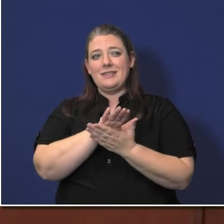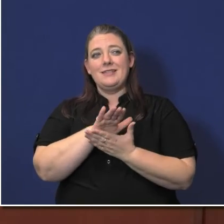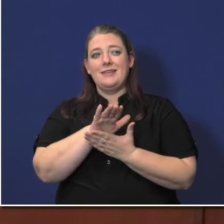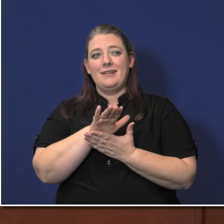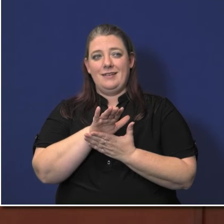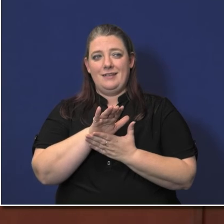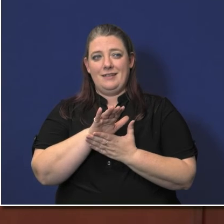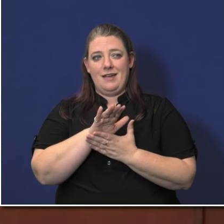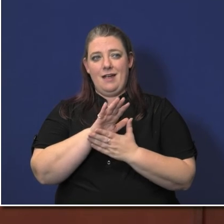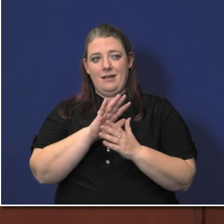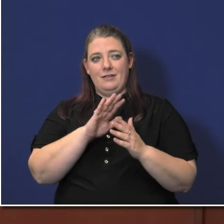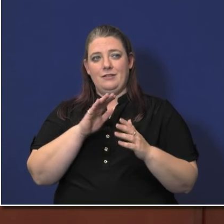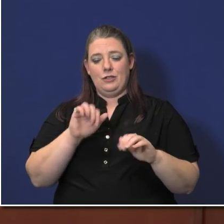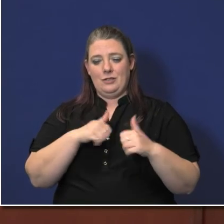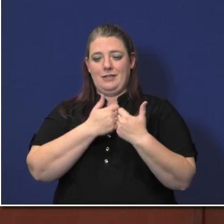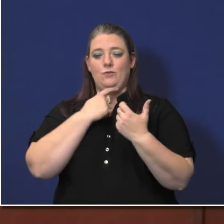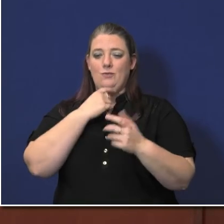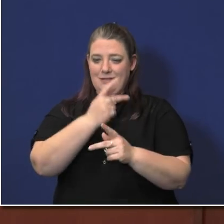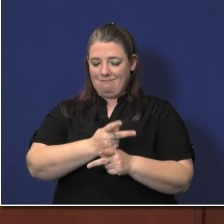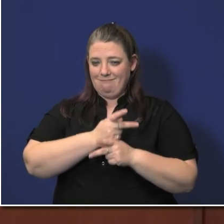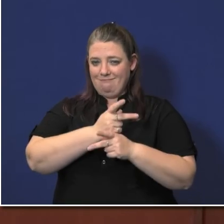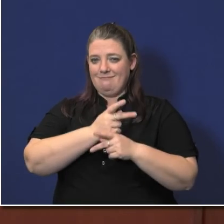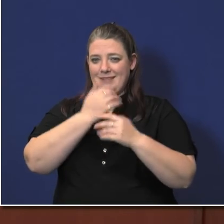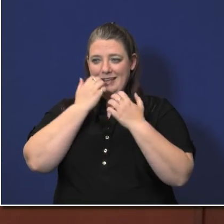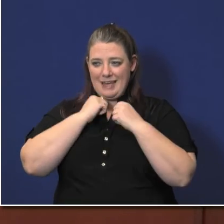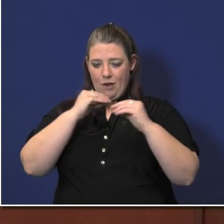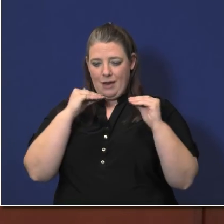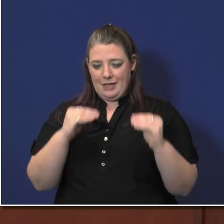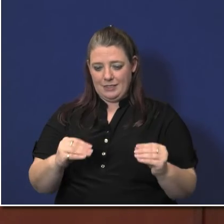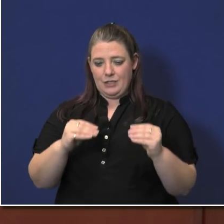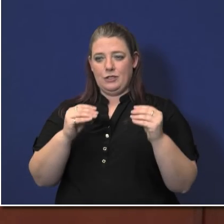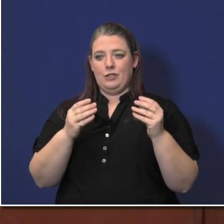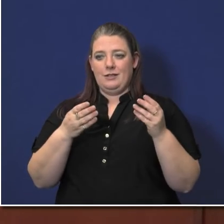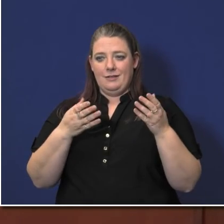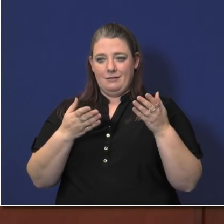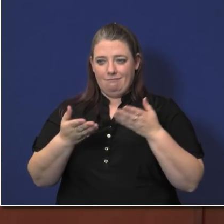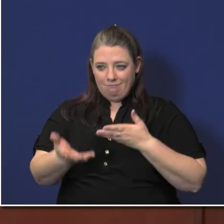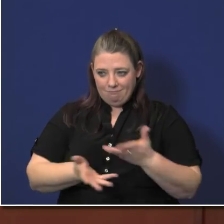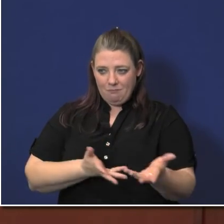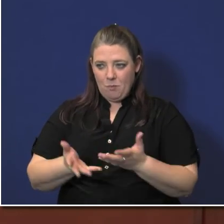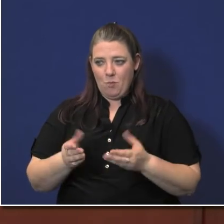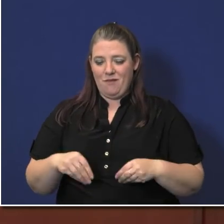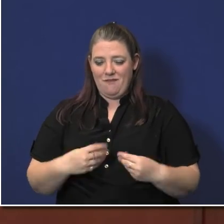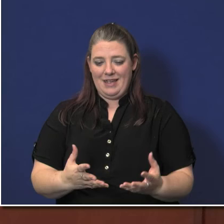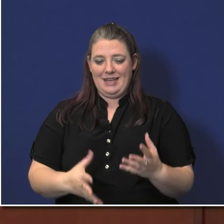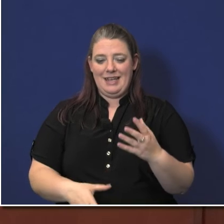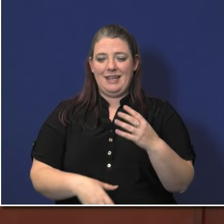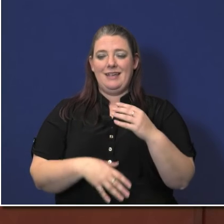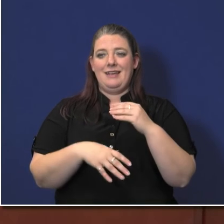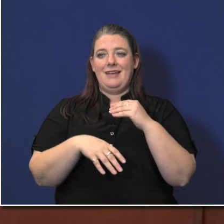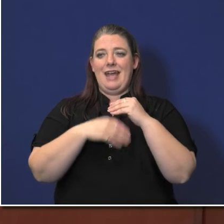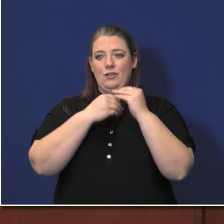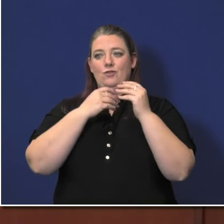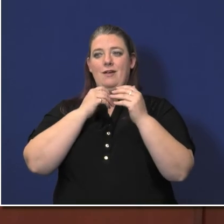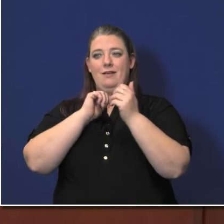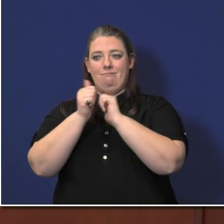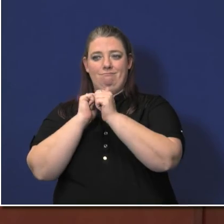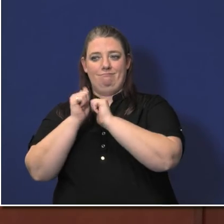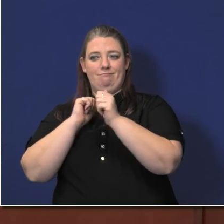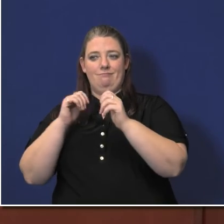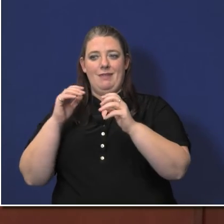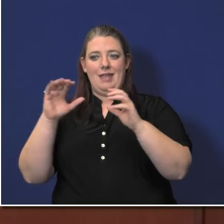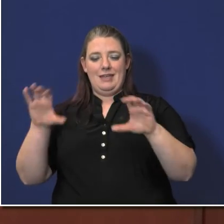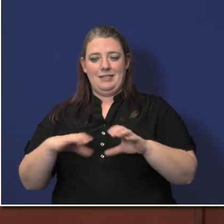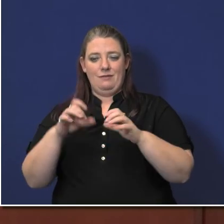with the task of caring for, educating, nourishing, and providing extracurricular activities to millions of